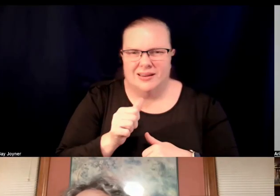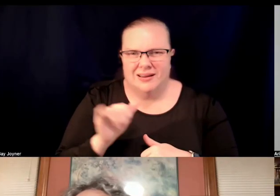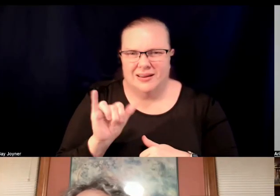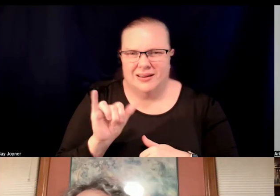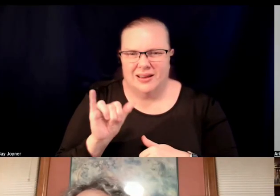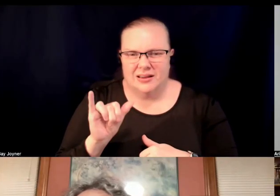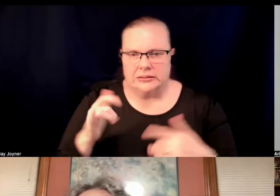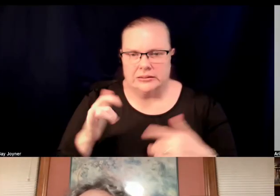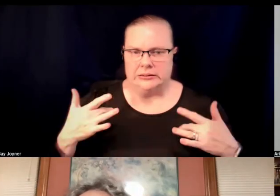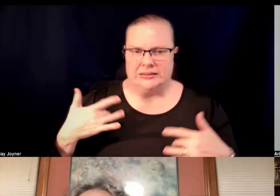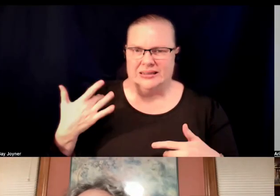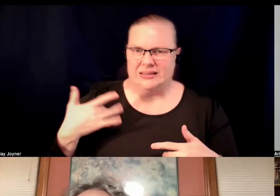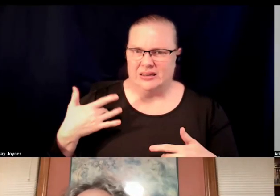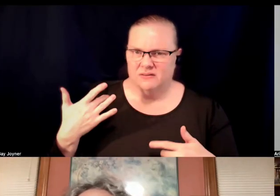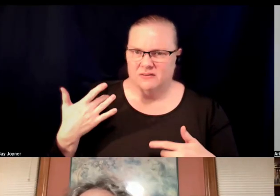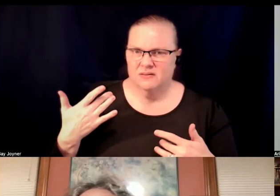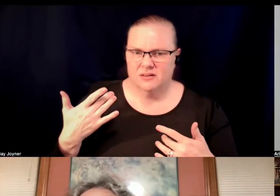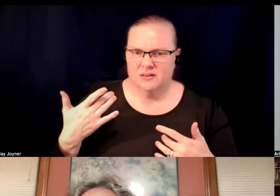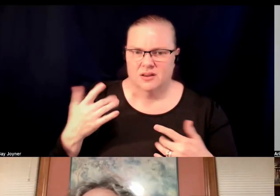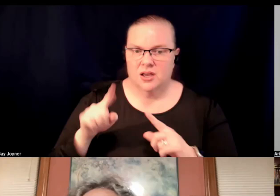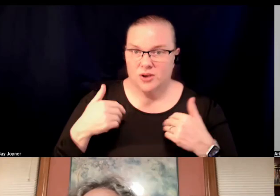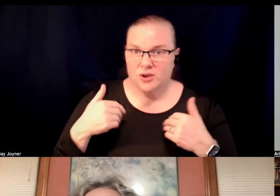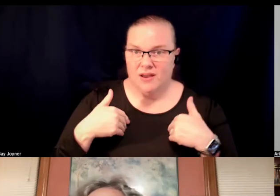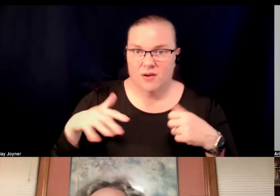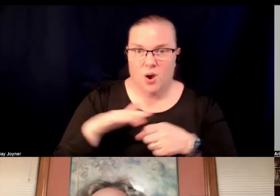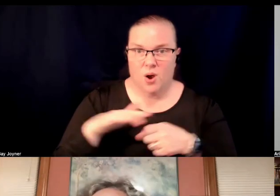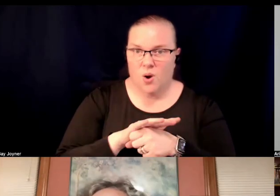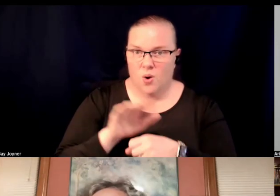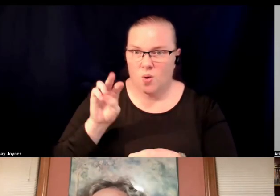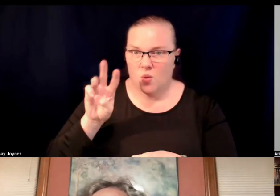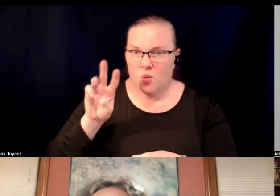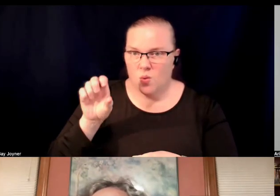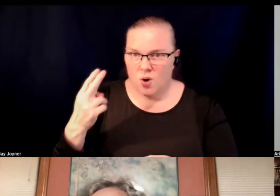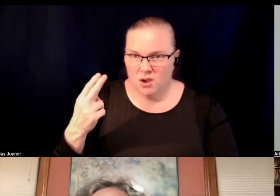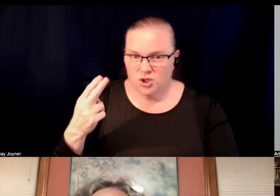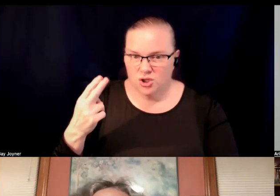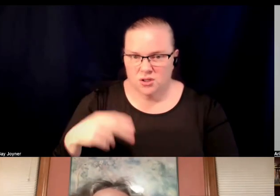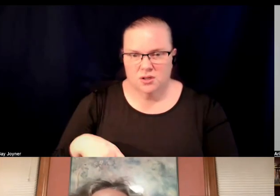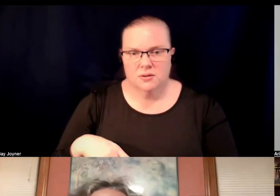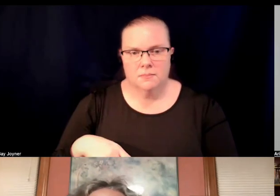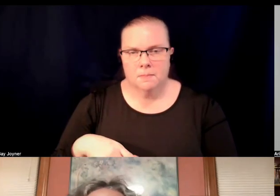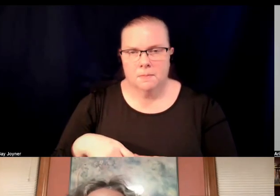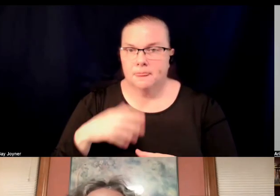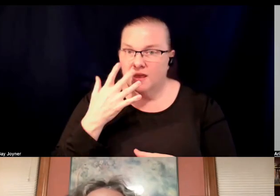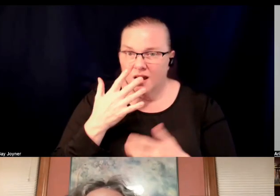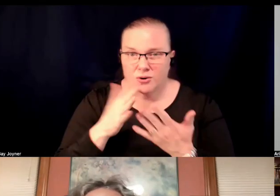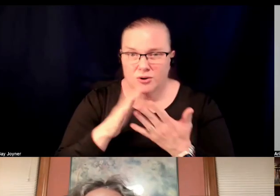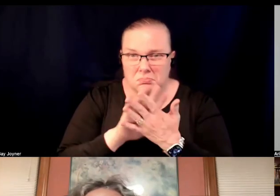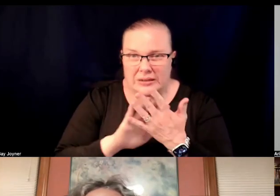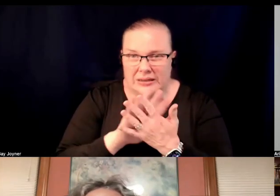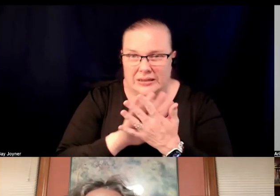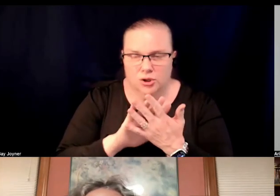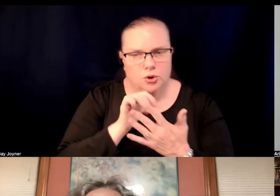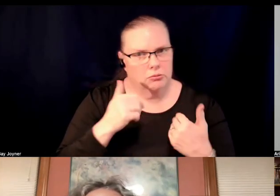sensitive as when you have a whole wash. Yeah, it's The colors blend and you don't necessarily get sharp